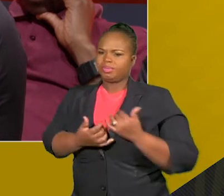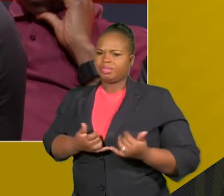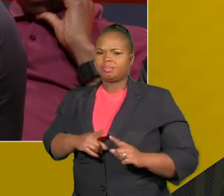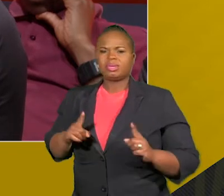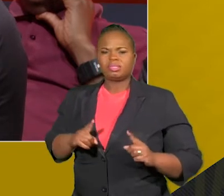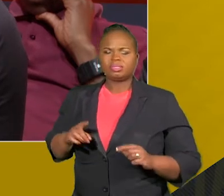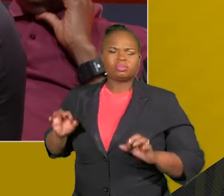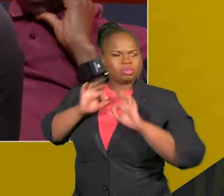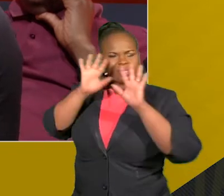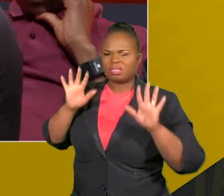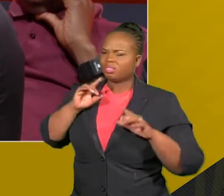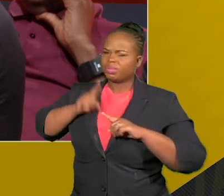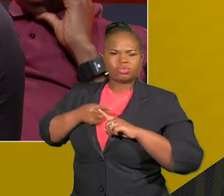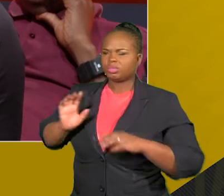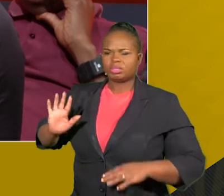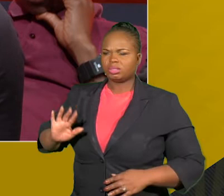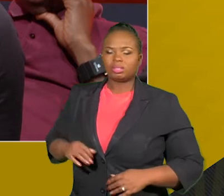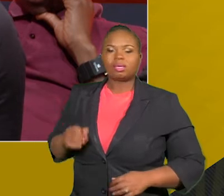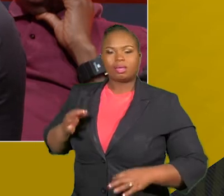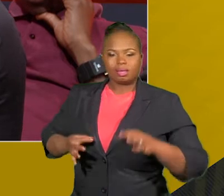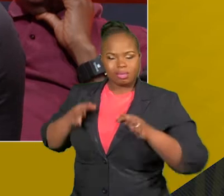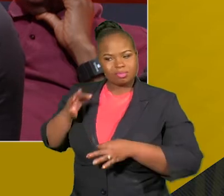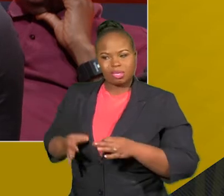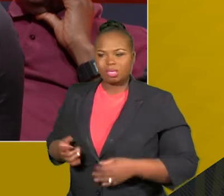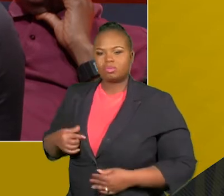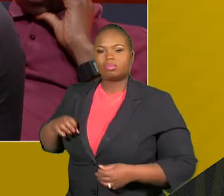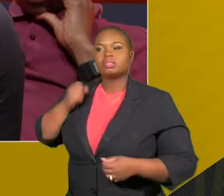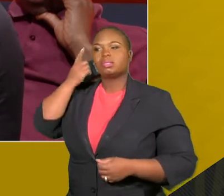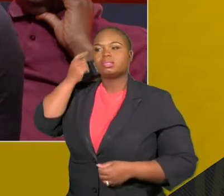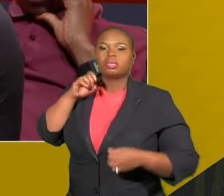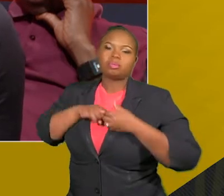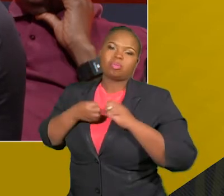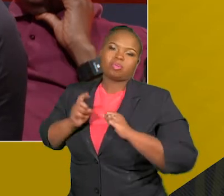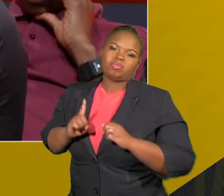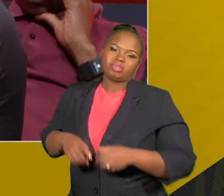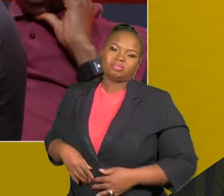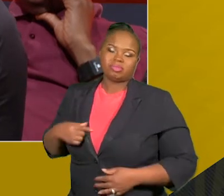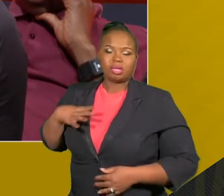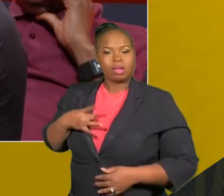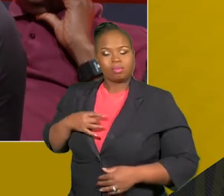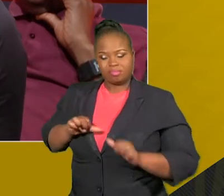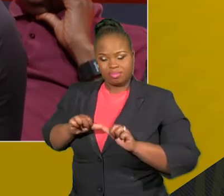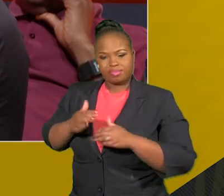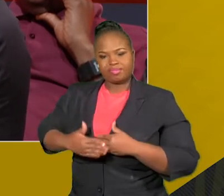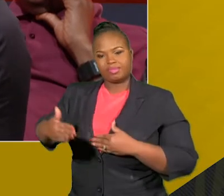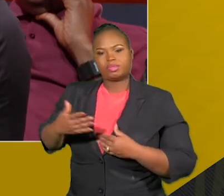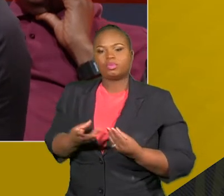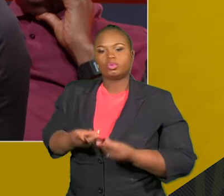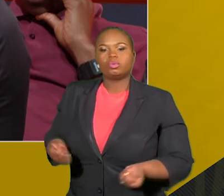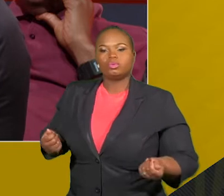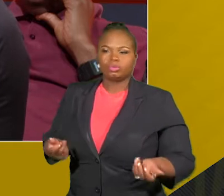to make it clear, it's not excuses. We need to, again, understand what is the problem. And I would love it if, moving forward, we deal now with